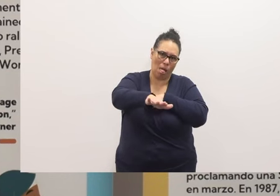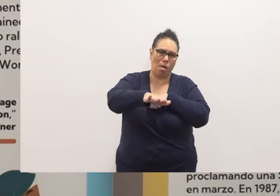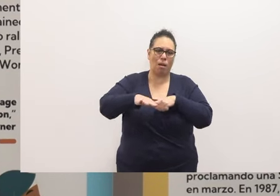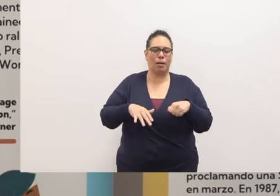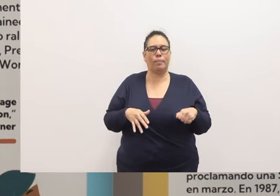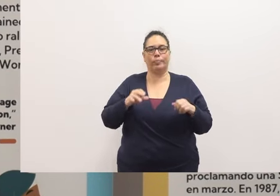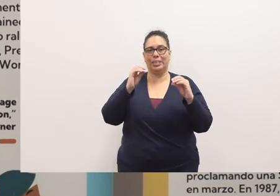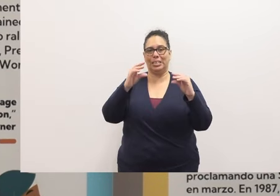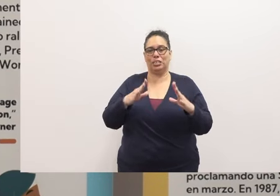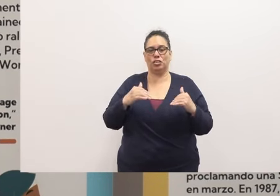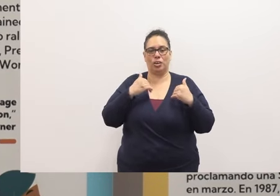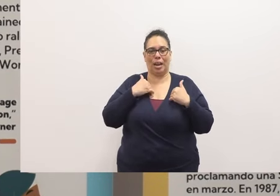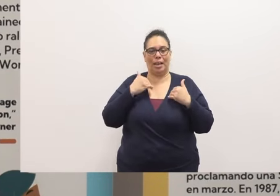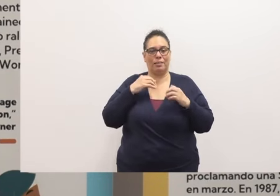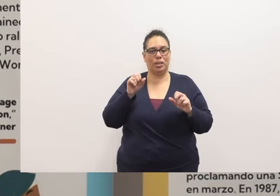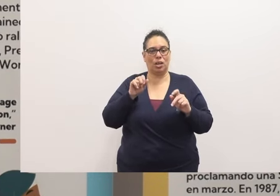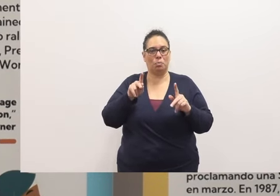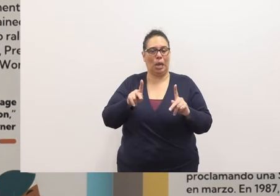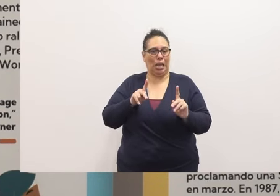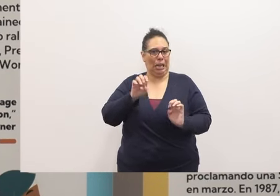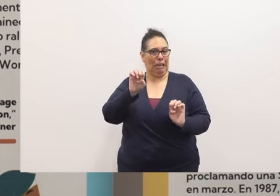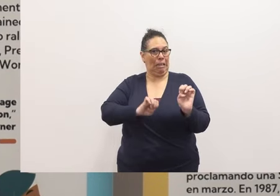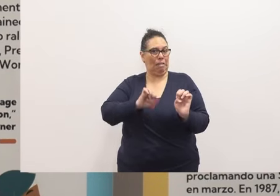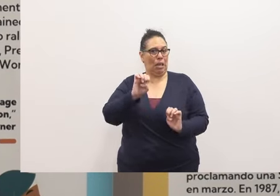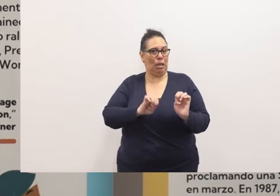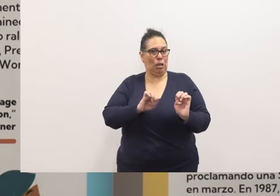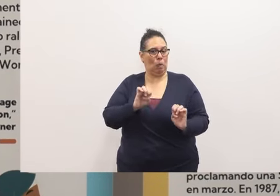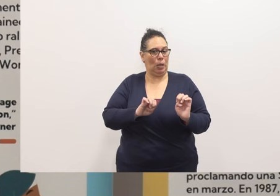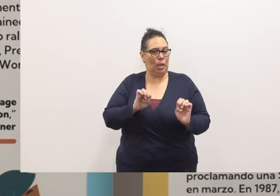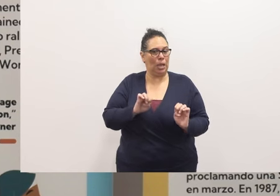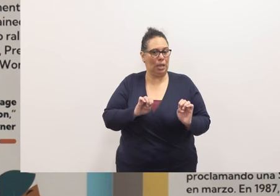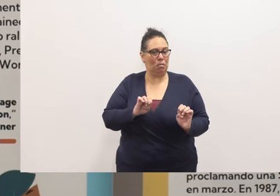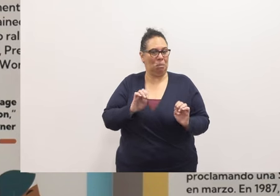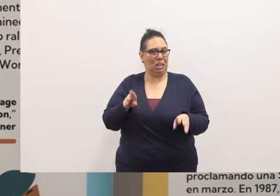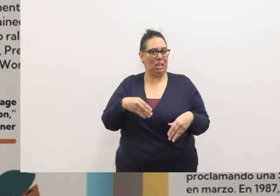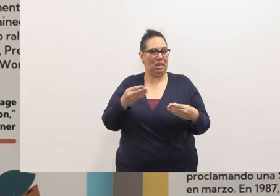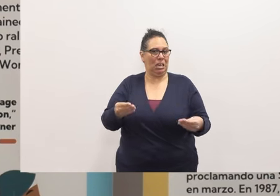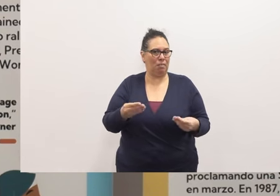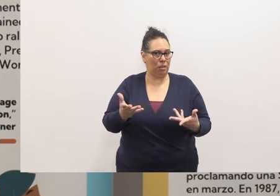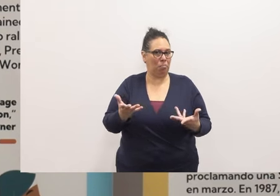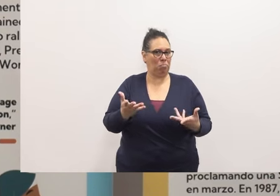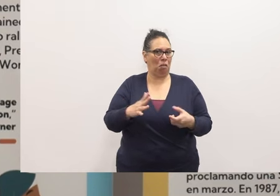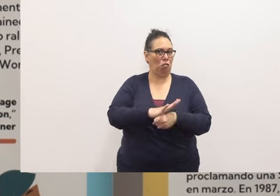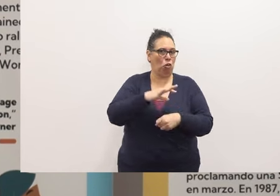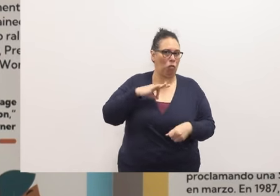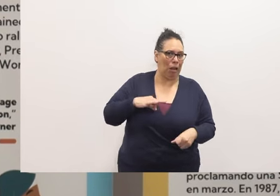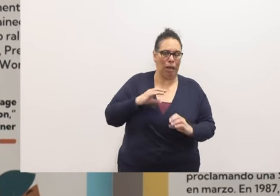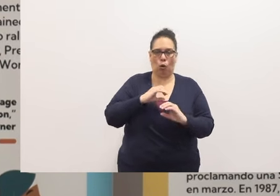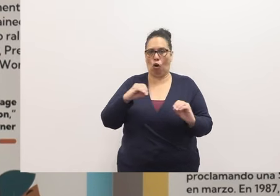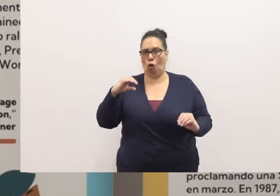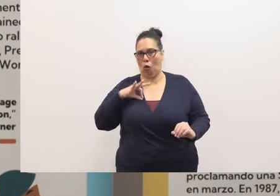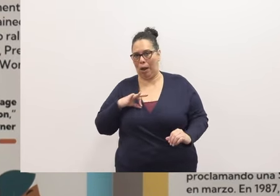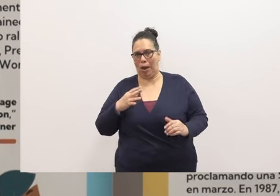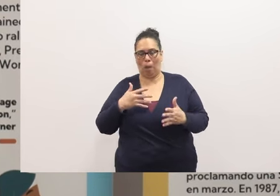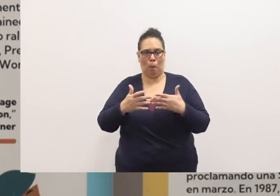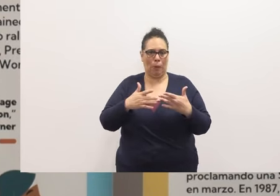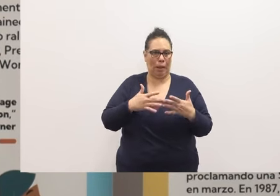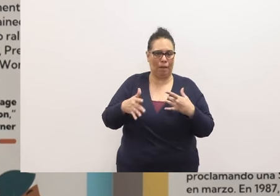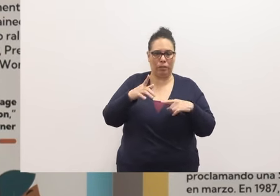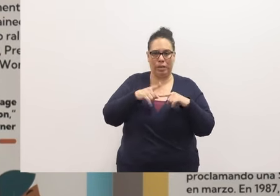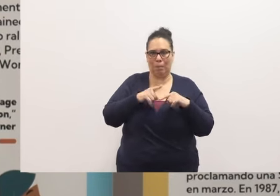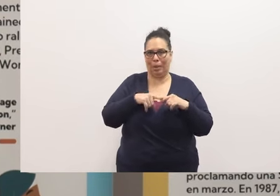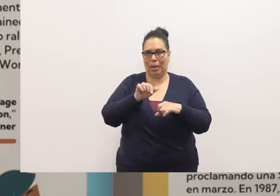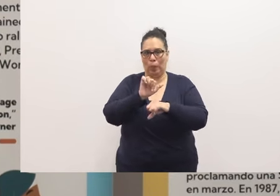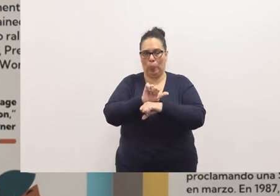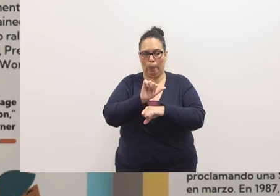an opportunity to evaluate that and give them full credit or no credit or whatever, depending on the